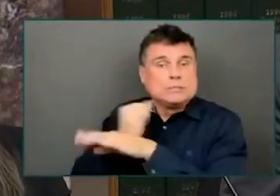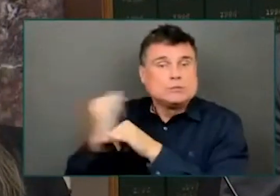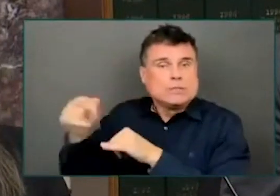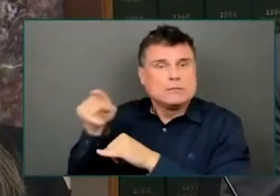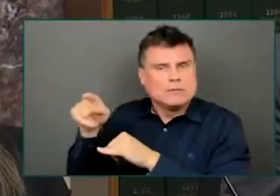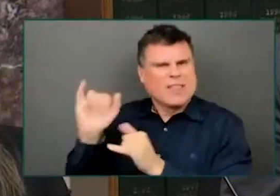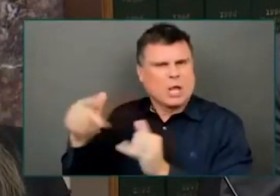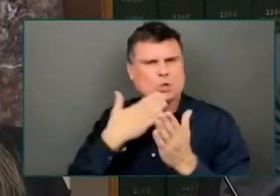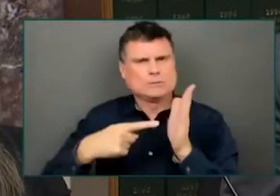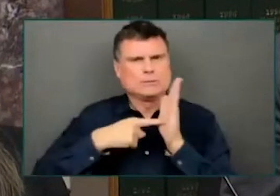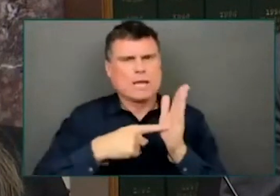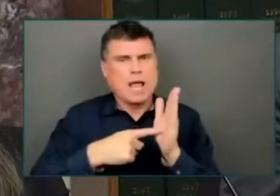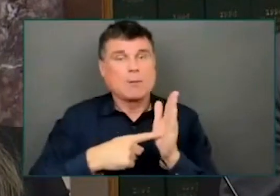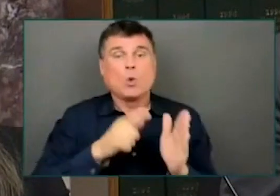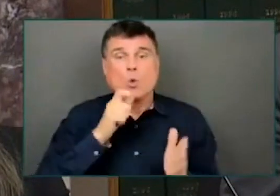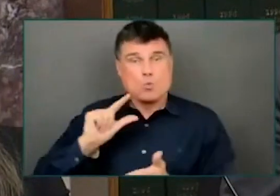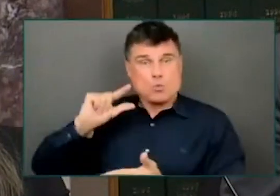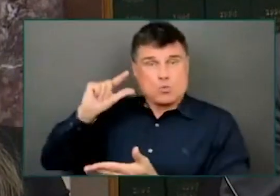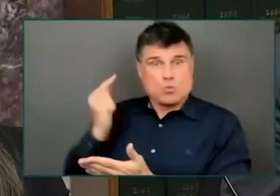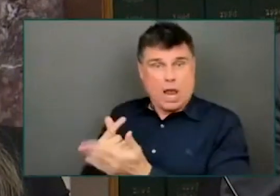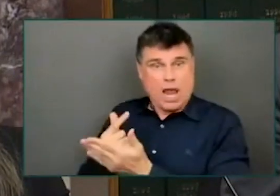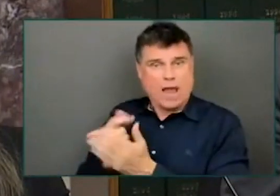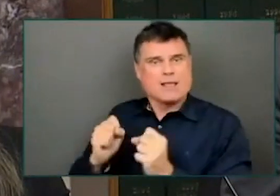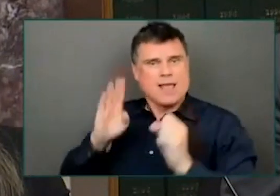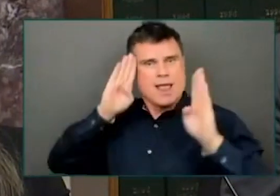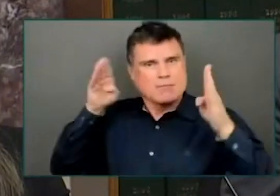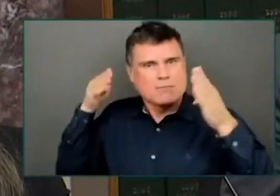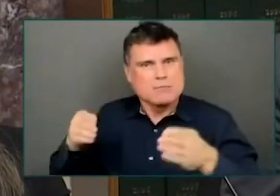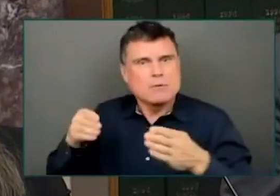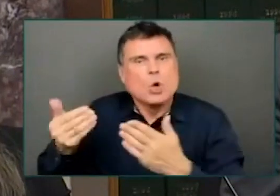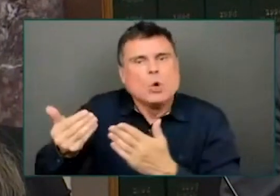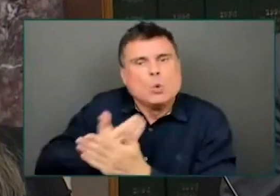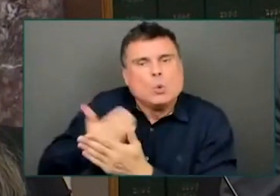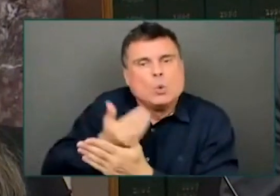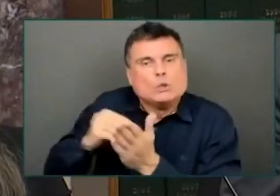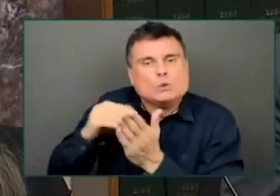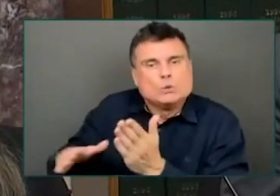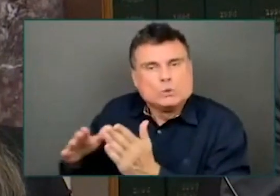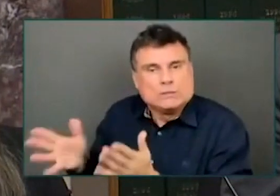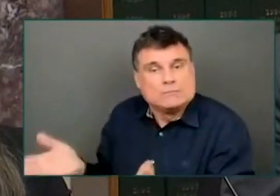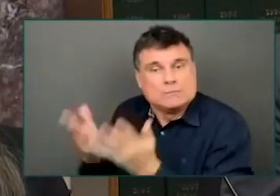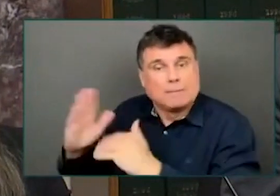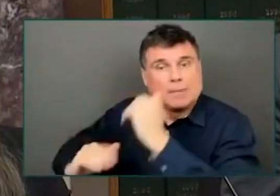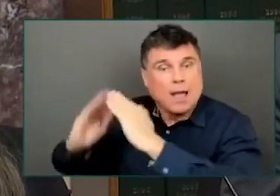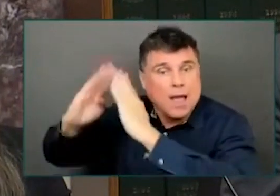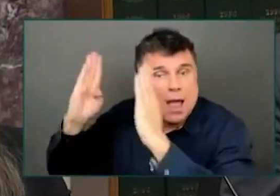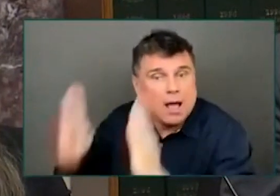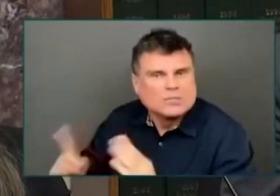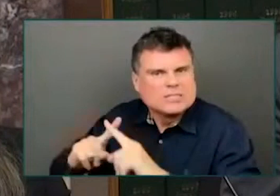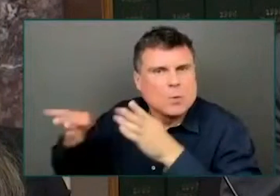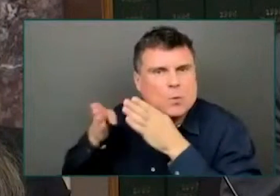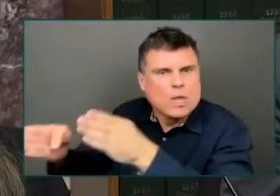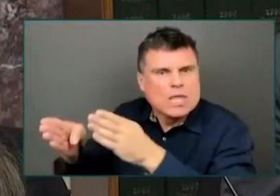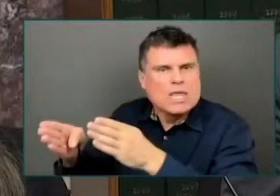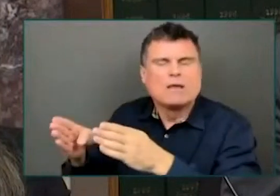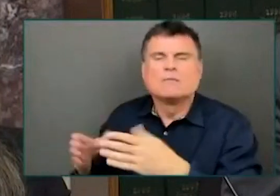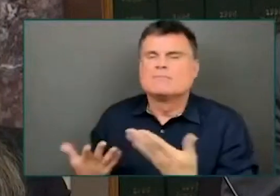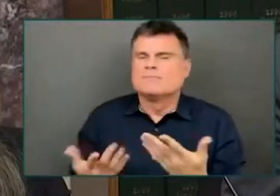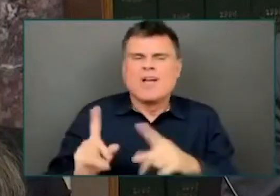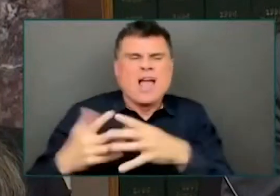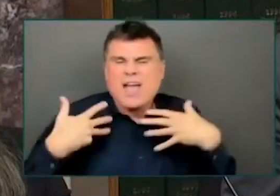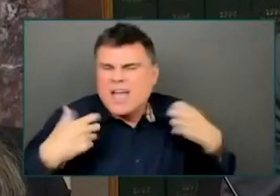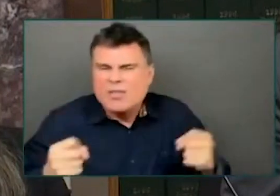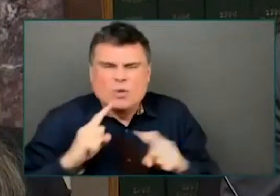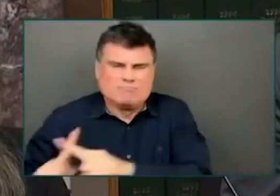from new student housing to healthcare facilities. Programs like this one make sure that workers, including those from BC's forest sector, are